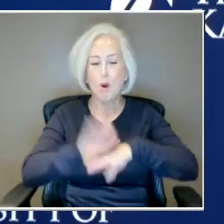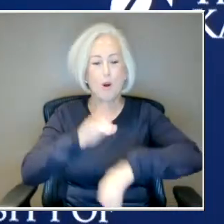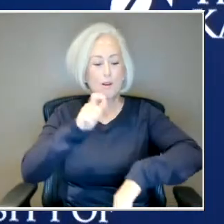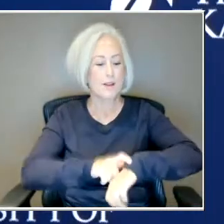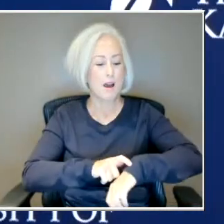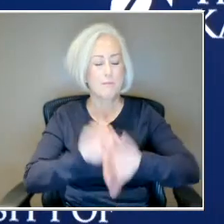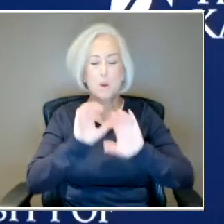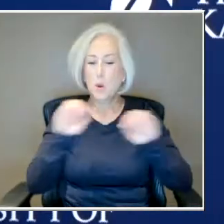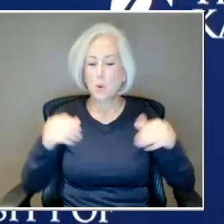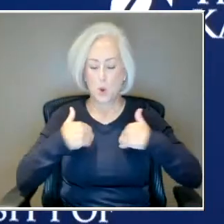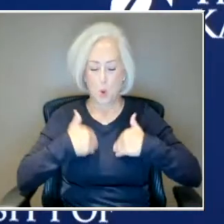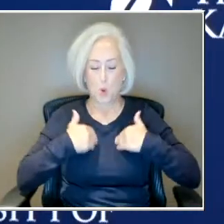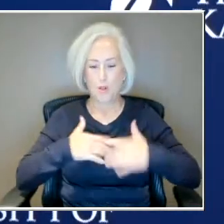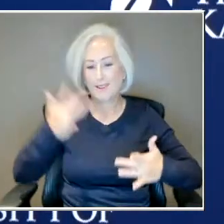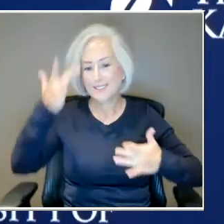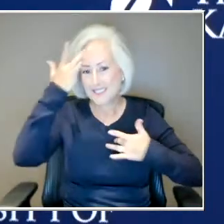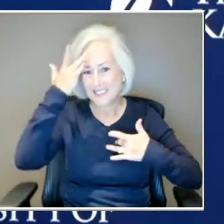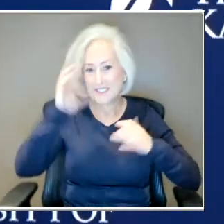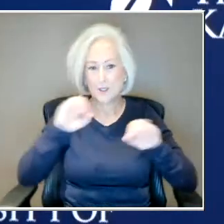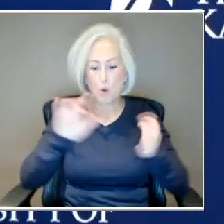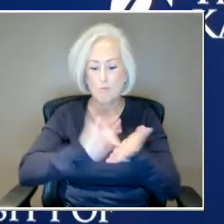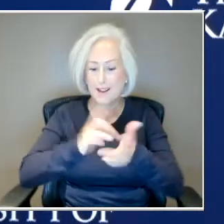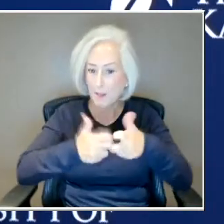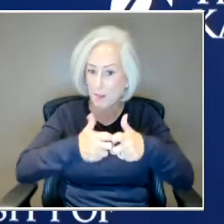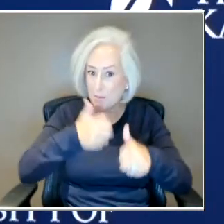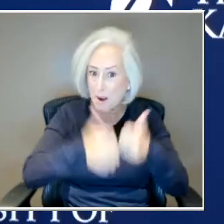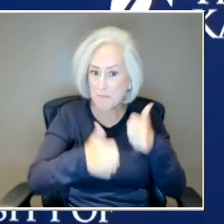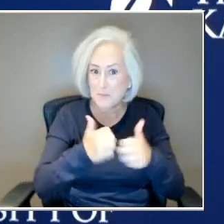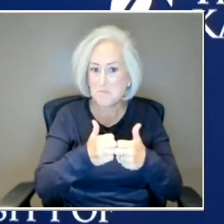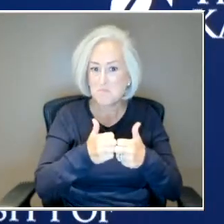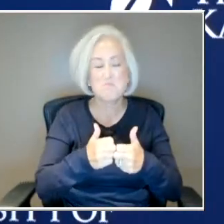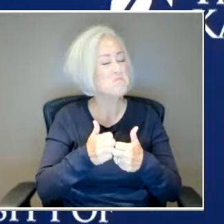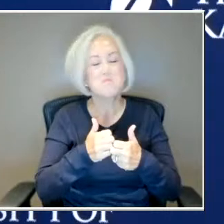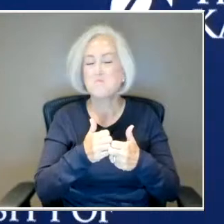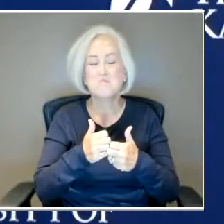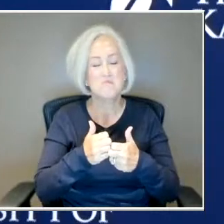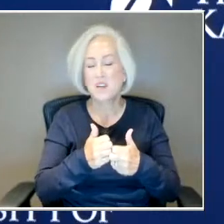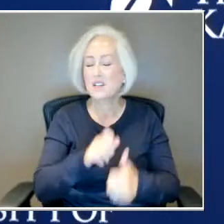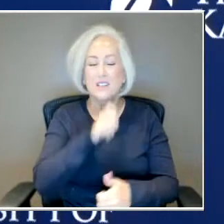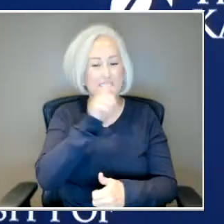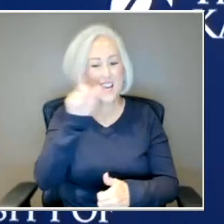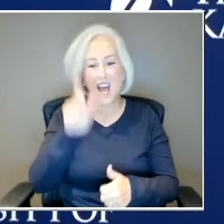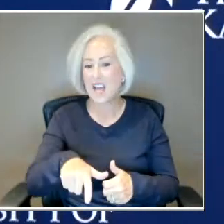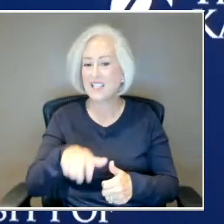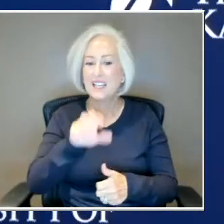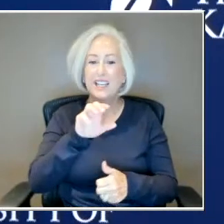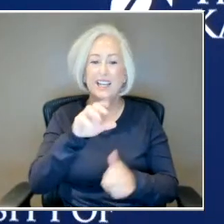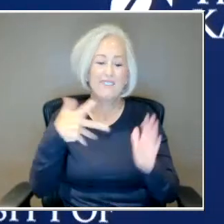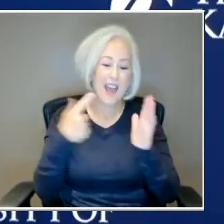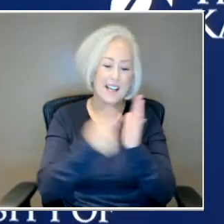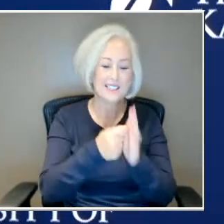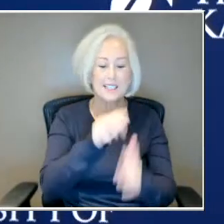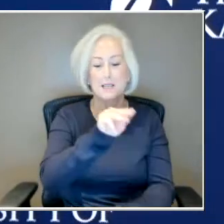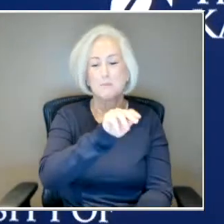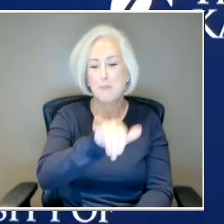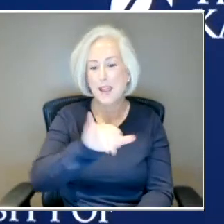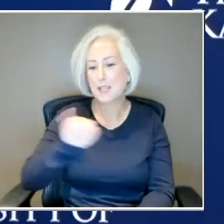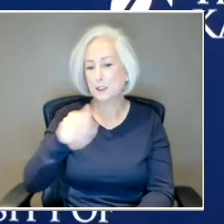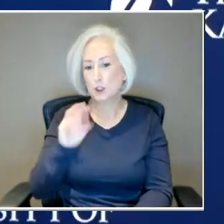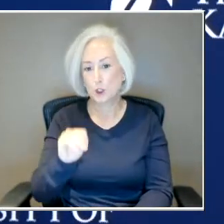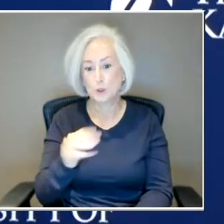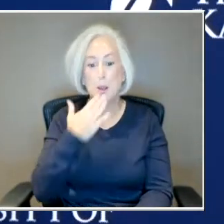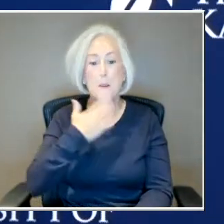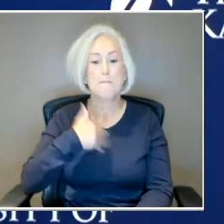disease or any medical issues, it may not be worthwhile to get them vaccinated in May or June. You might as well wait if